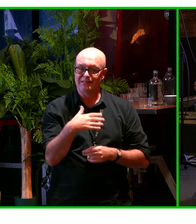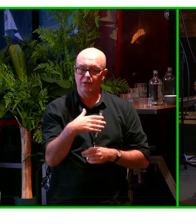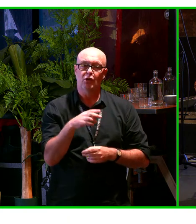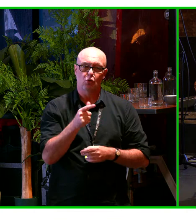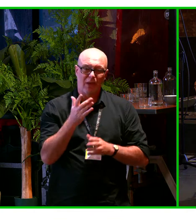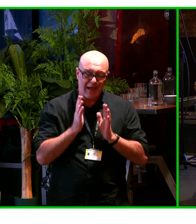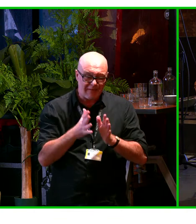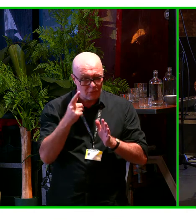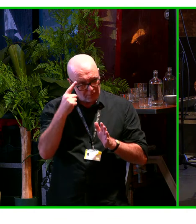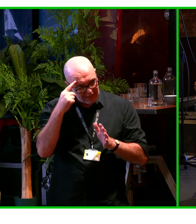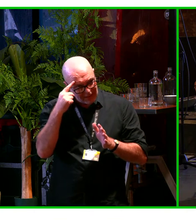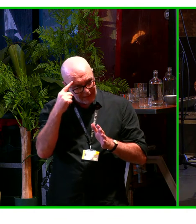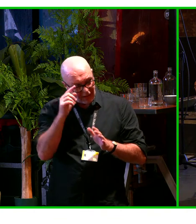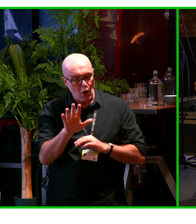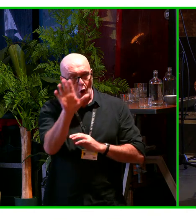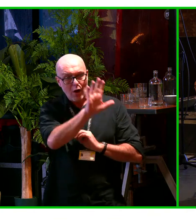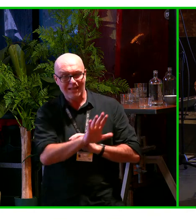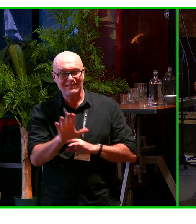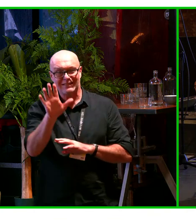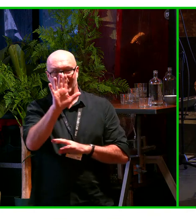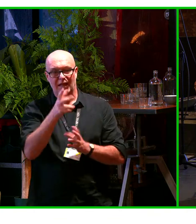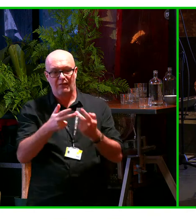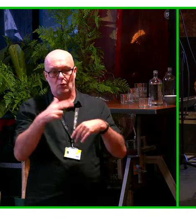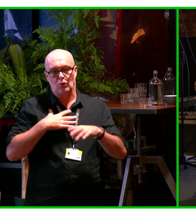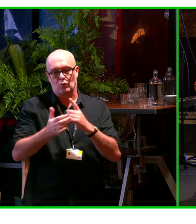the decarbonisation of the public estate.